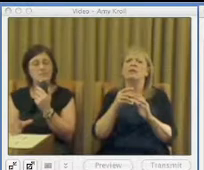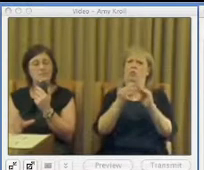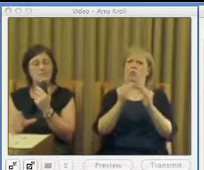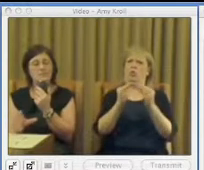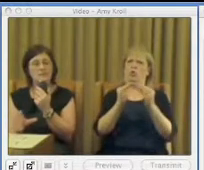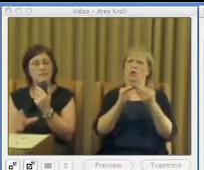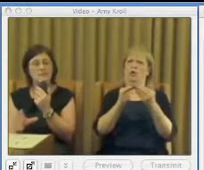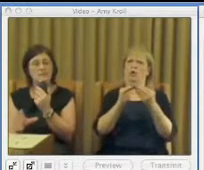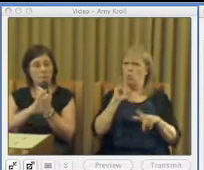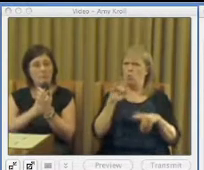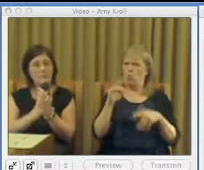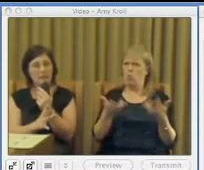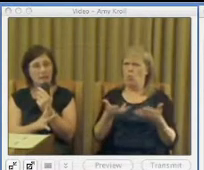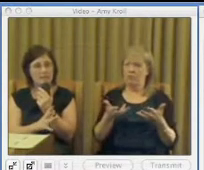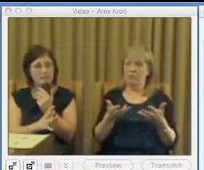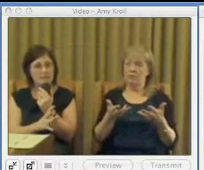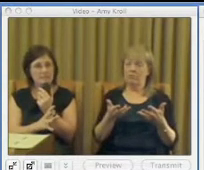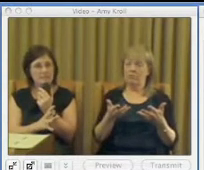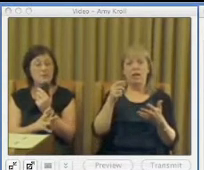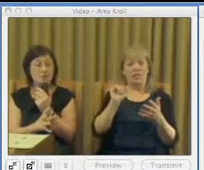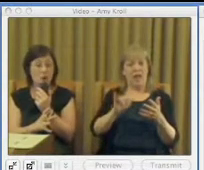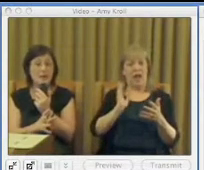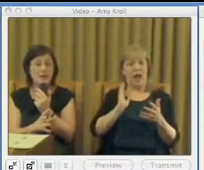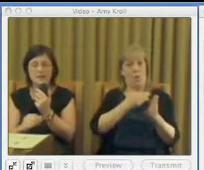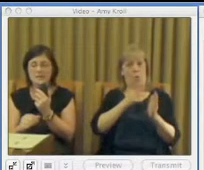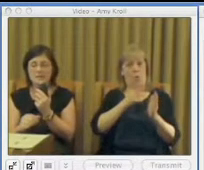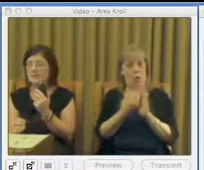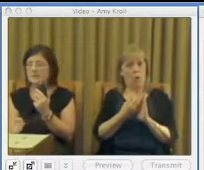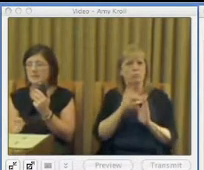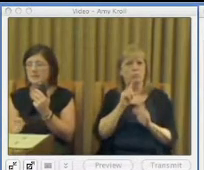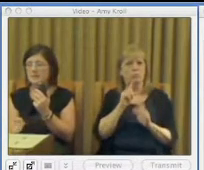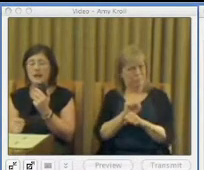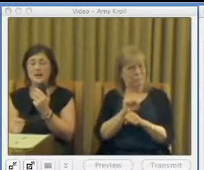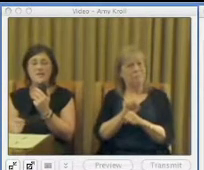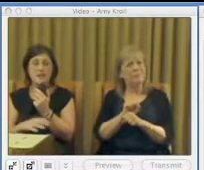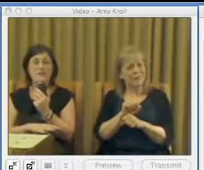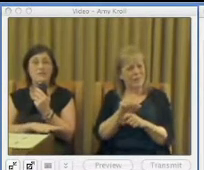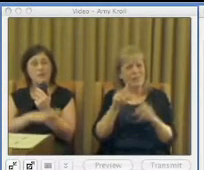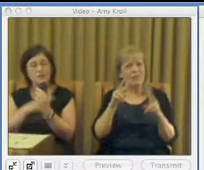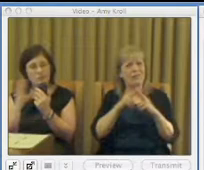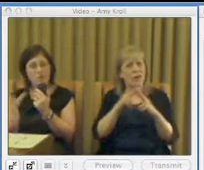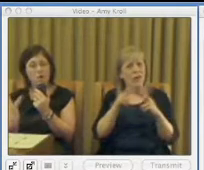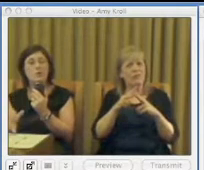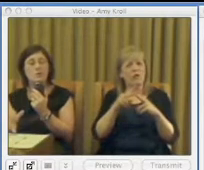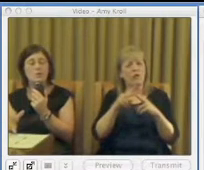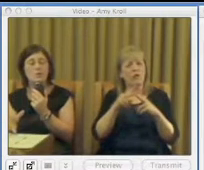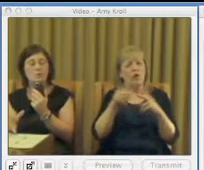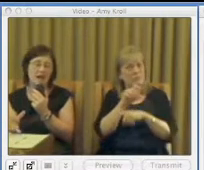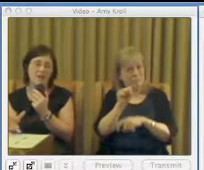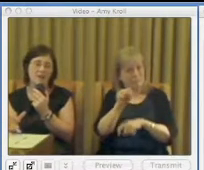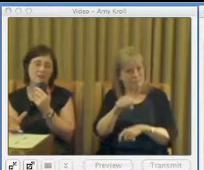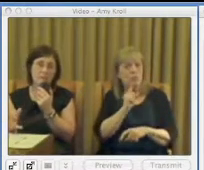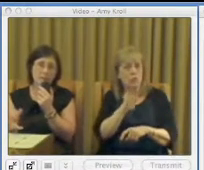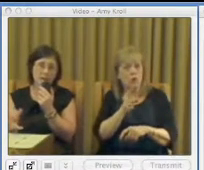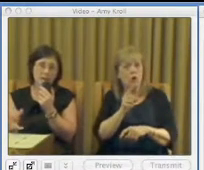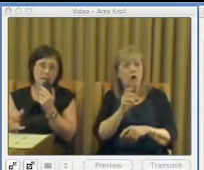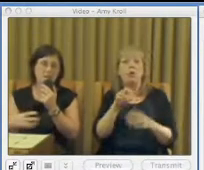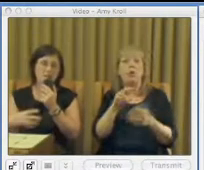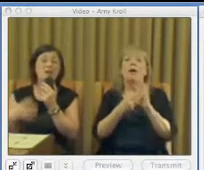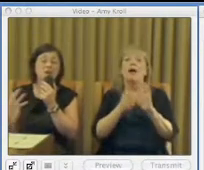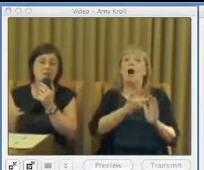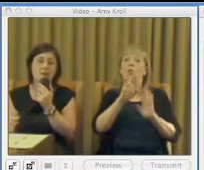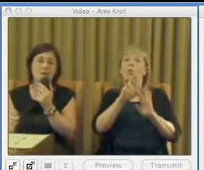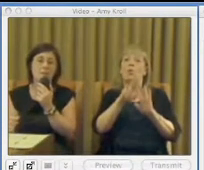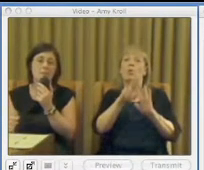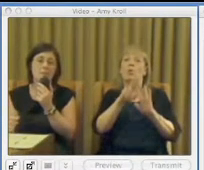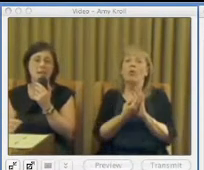and to accept that it's complex. What we do is complex. So therefore, the role that we